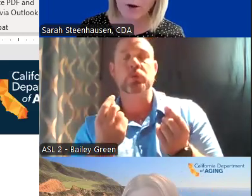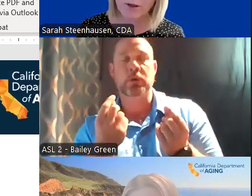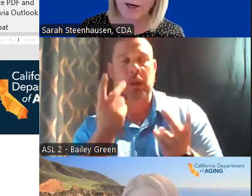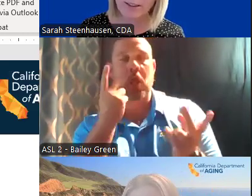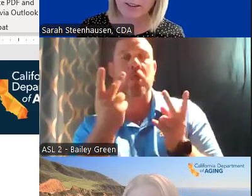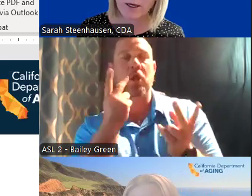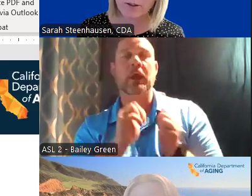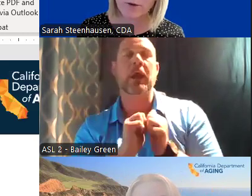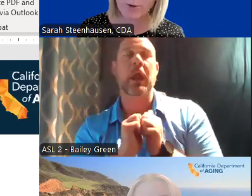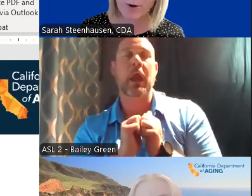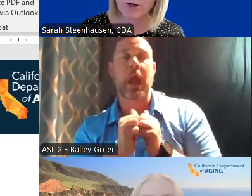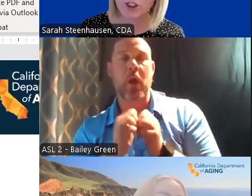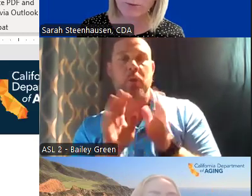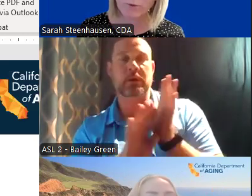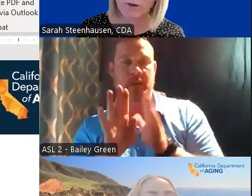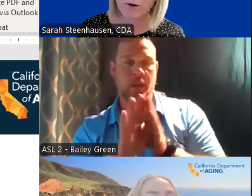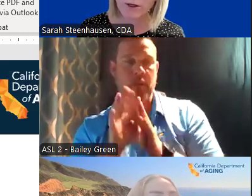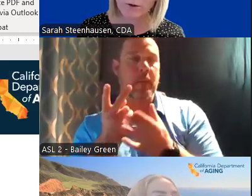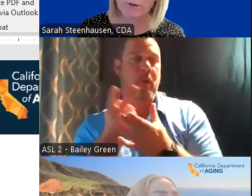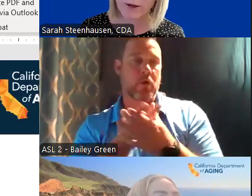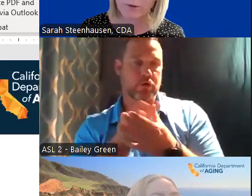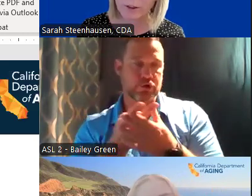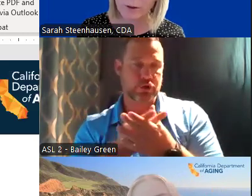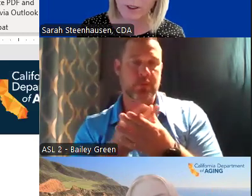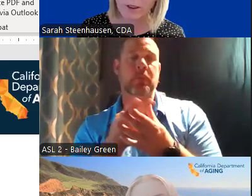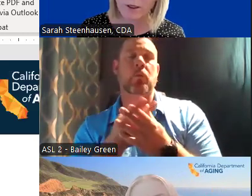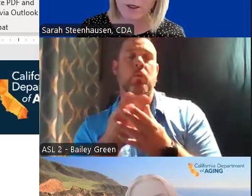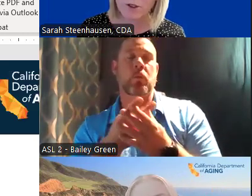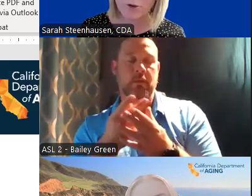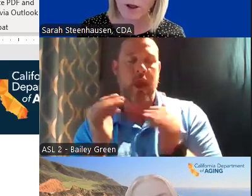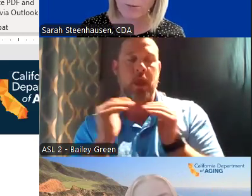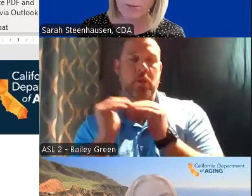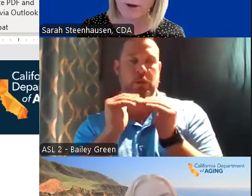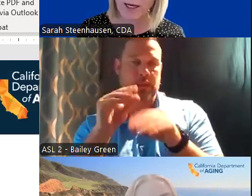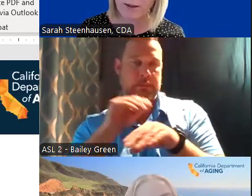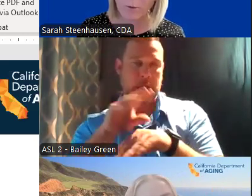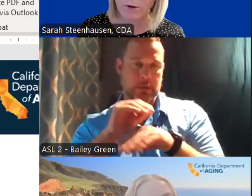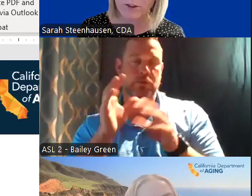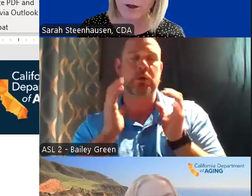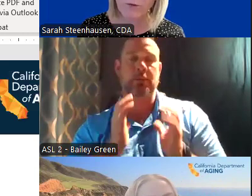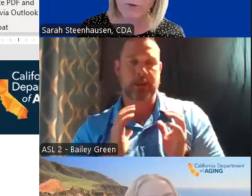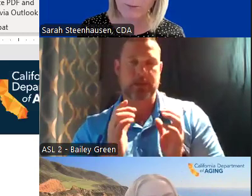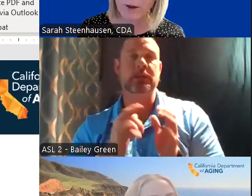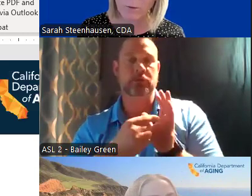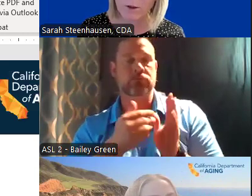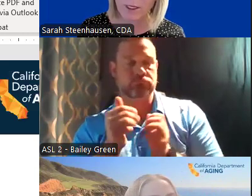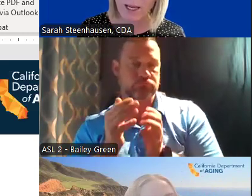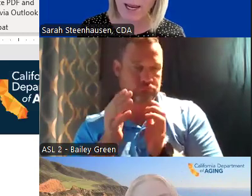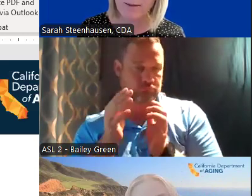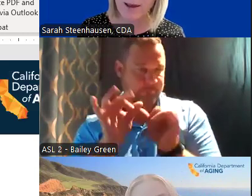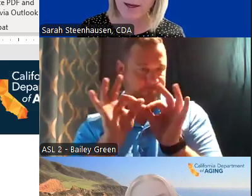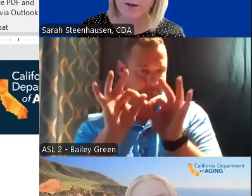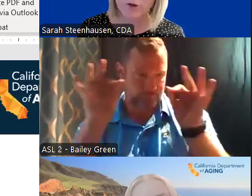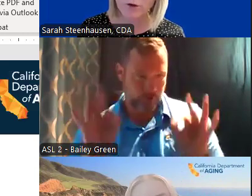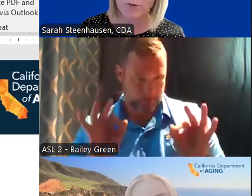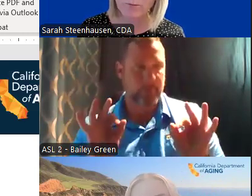at how we might develop a partnership with our Equity Advisory Committee to help guide that work, to help frame that work,